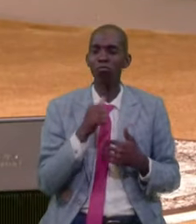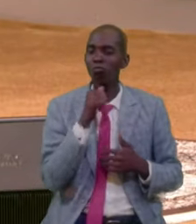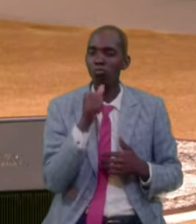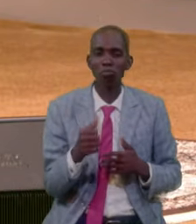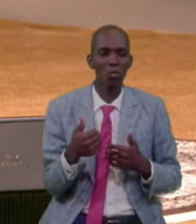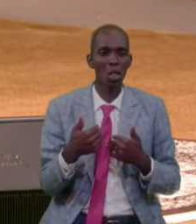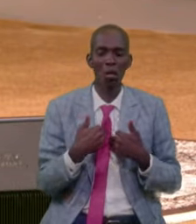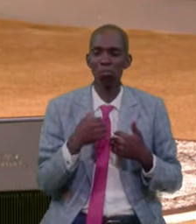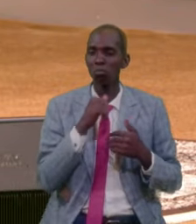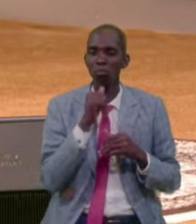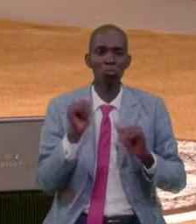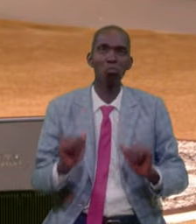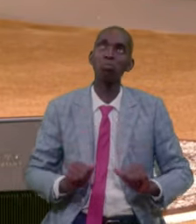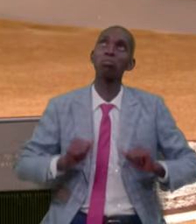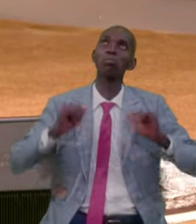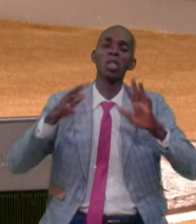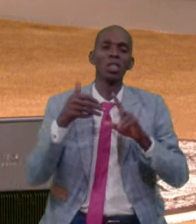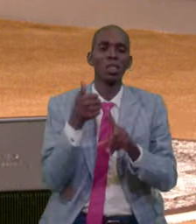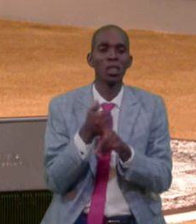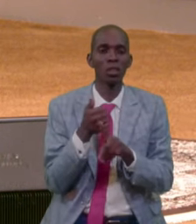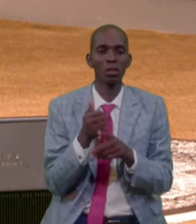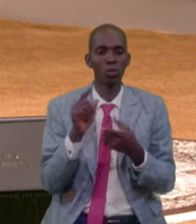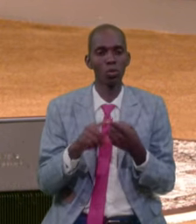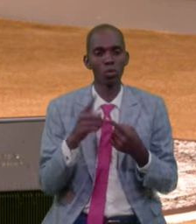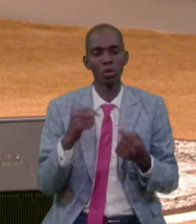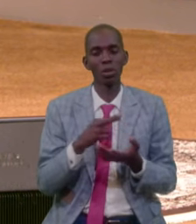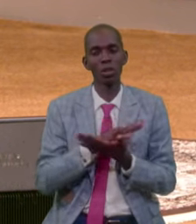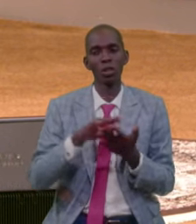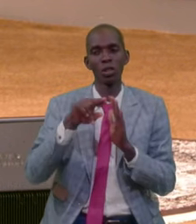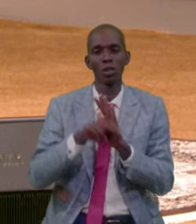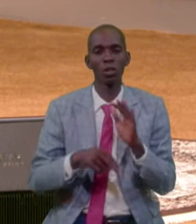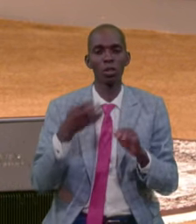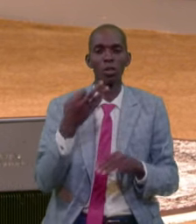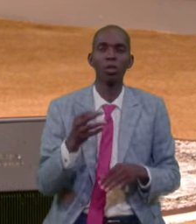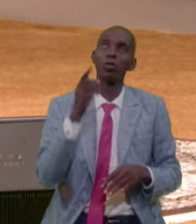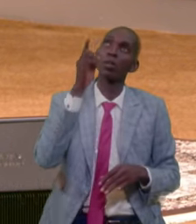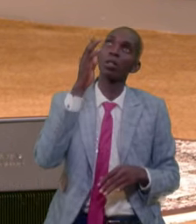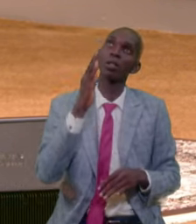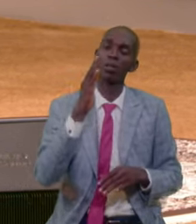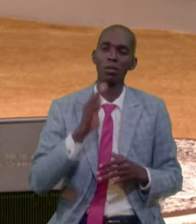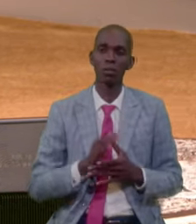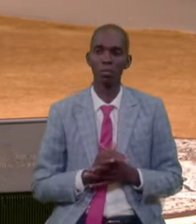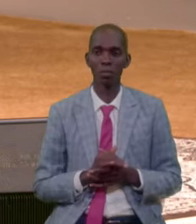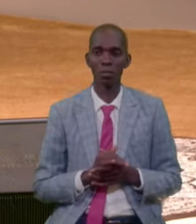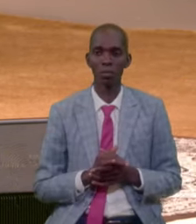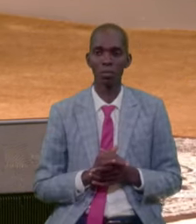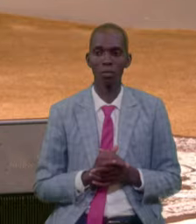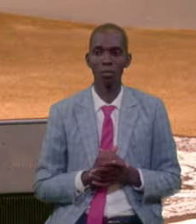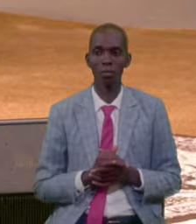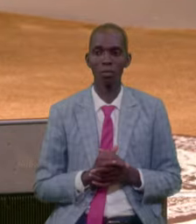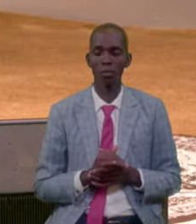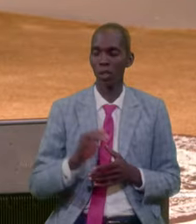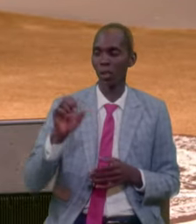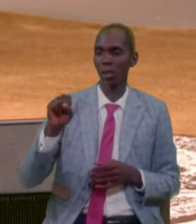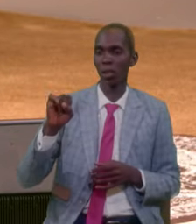have not submitted themselves unto the righteousness of God.